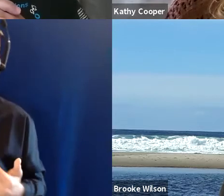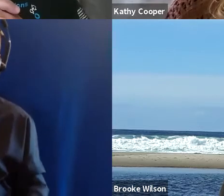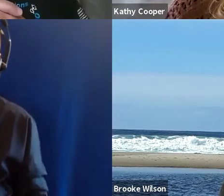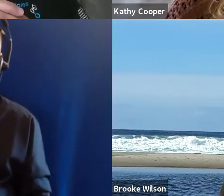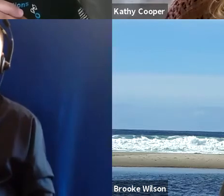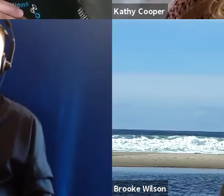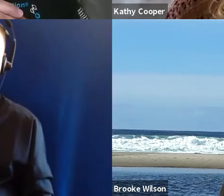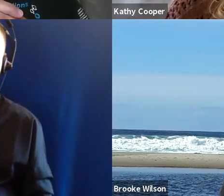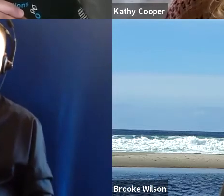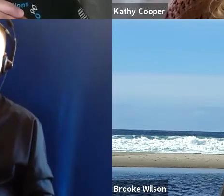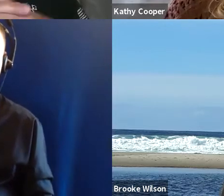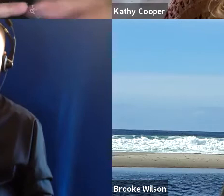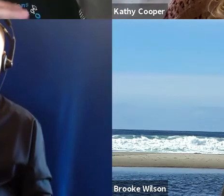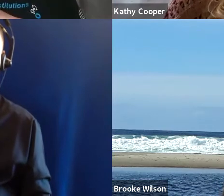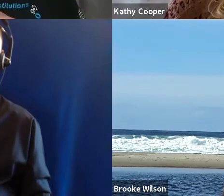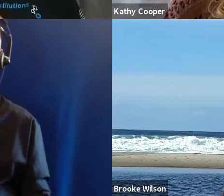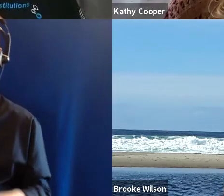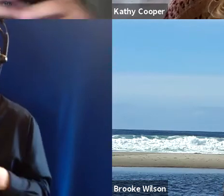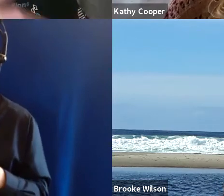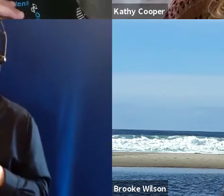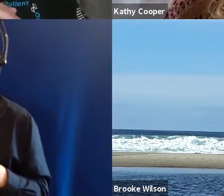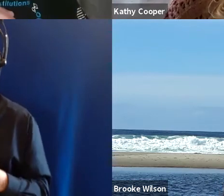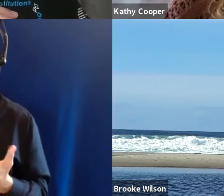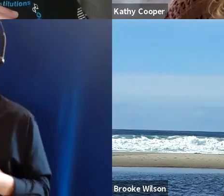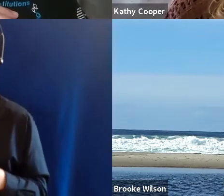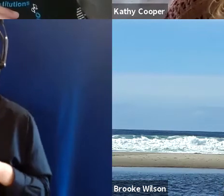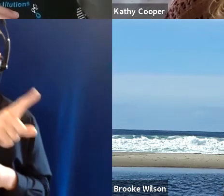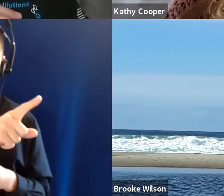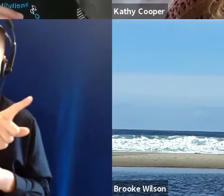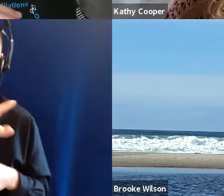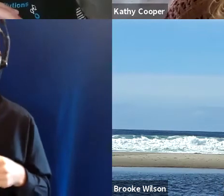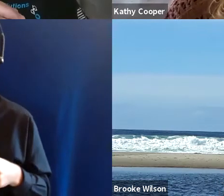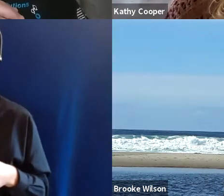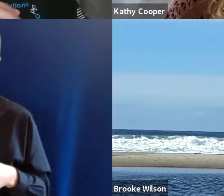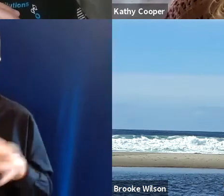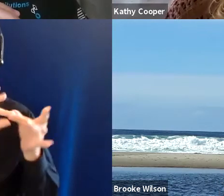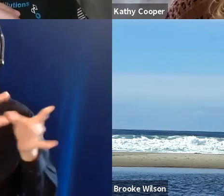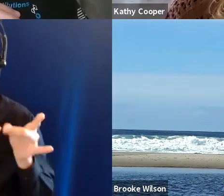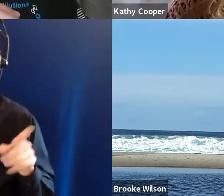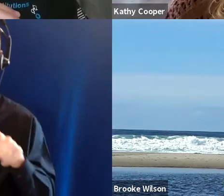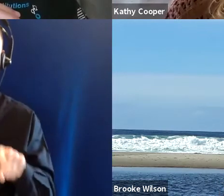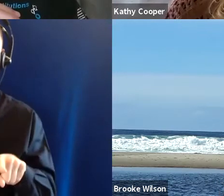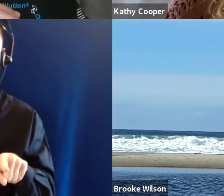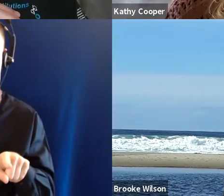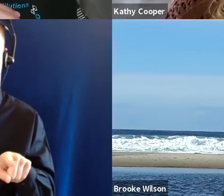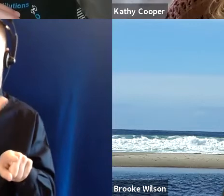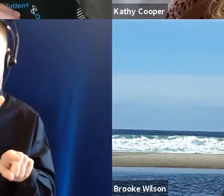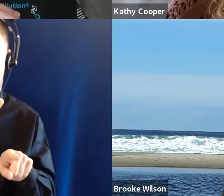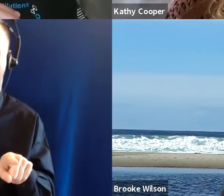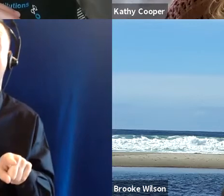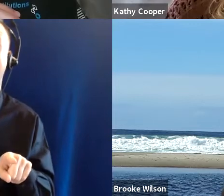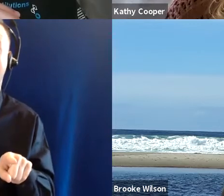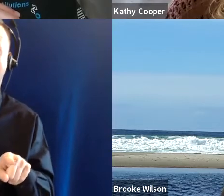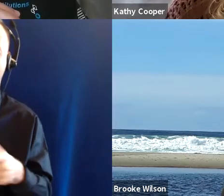To ask a question or a comment, please use that feature. You can also raise your hand, which is also